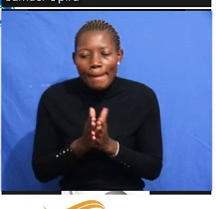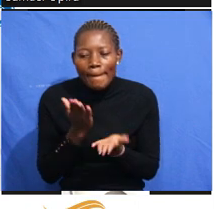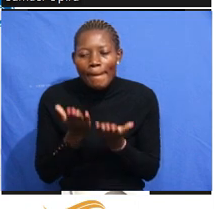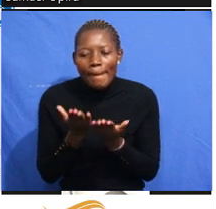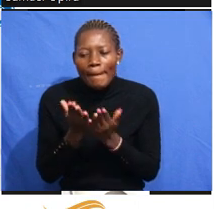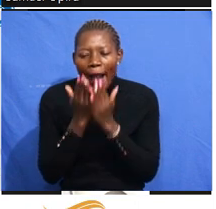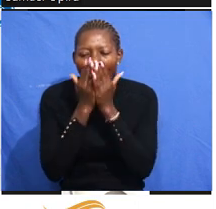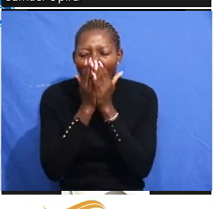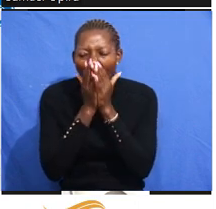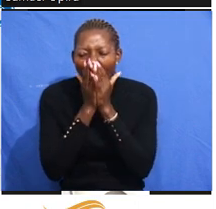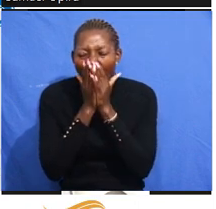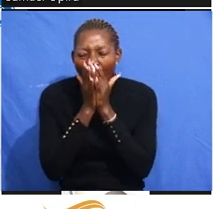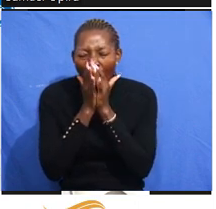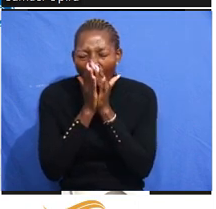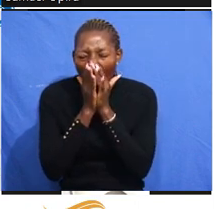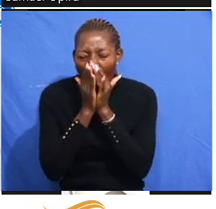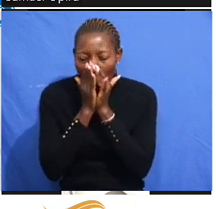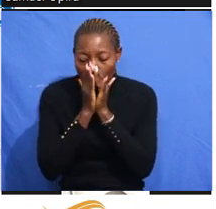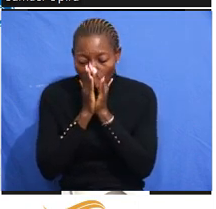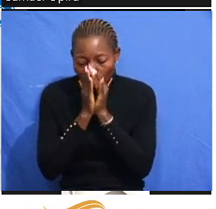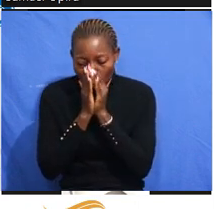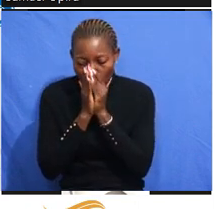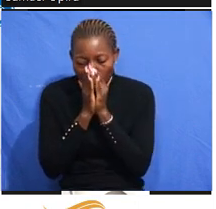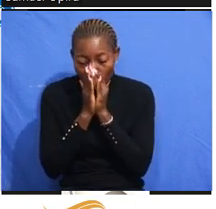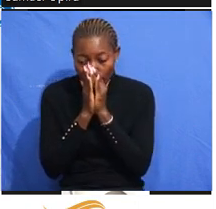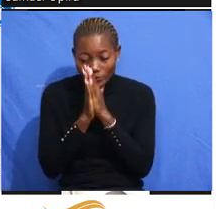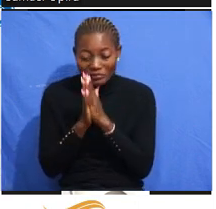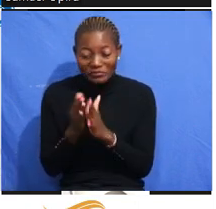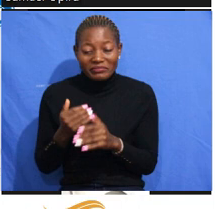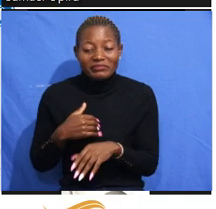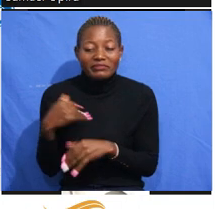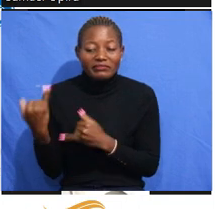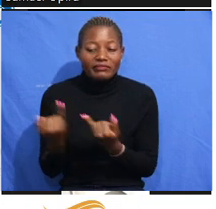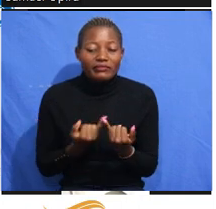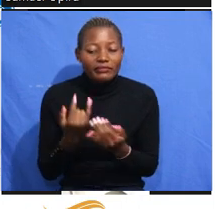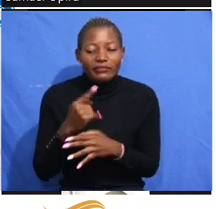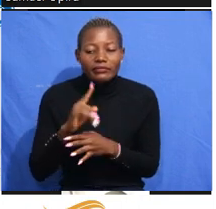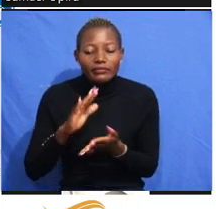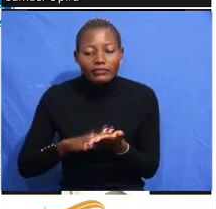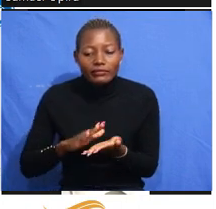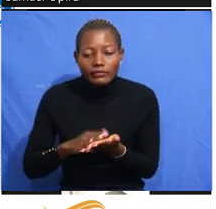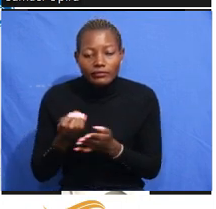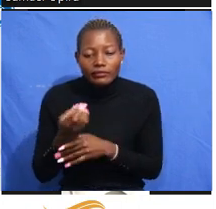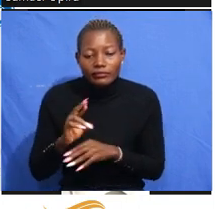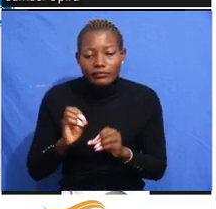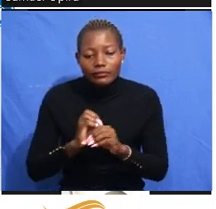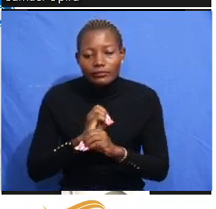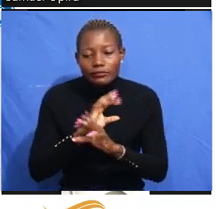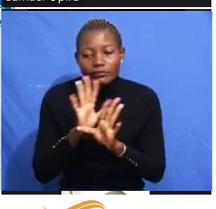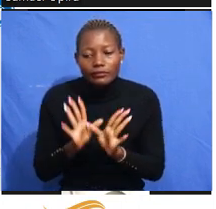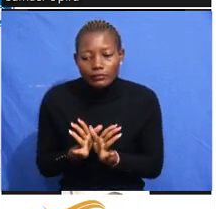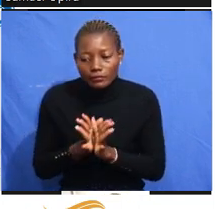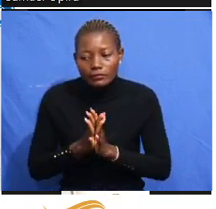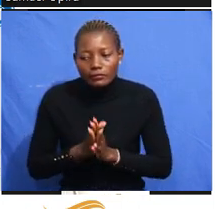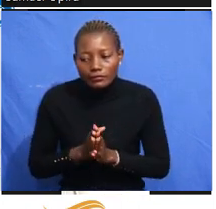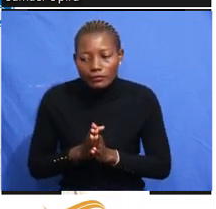invite questions or comments or clarifications from any of the participants.